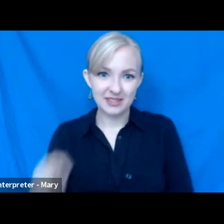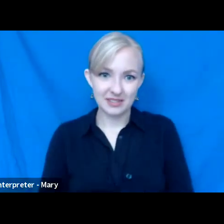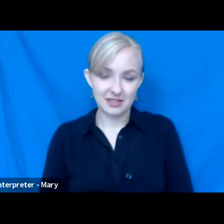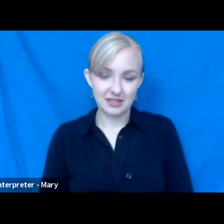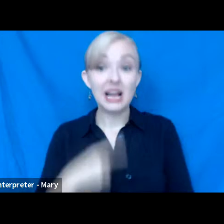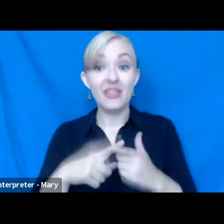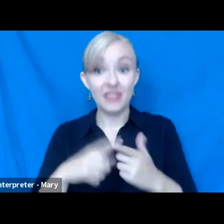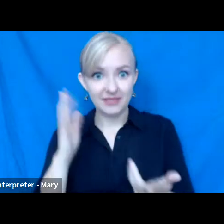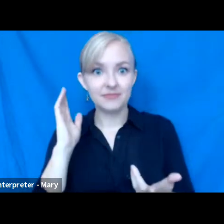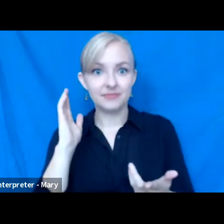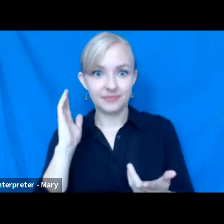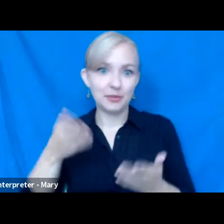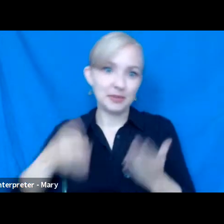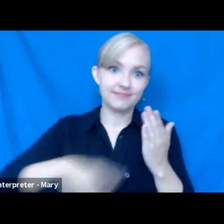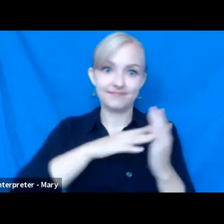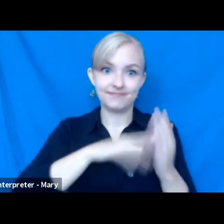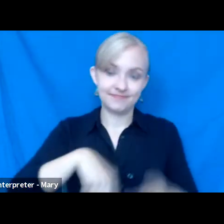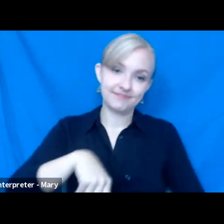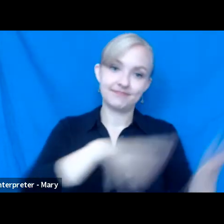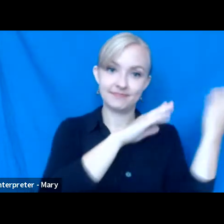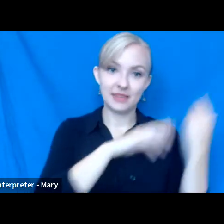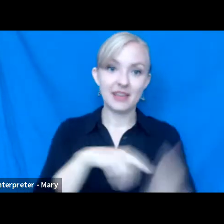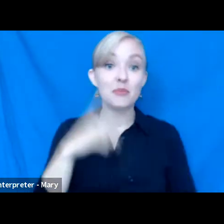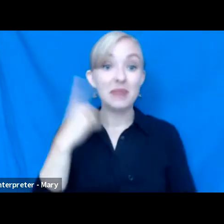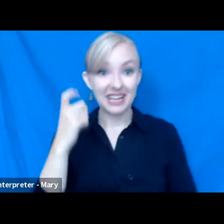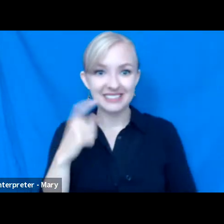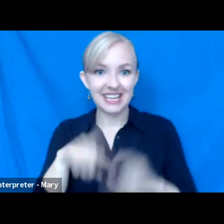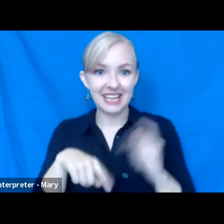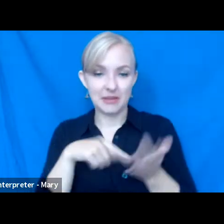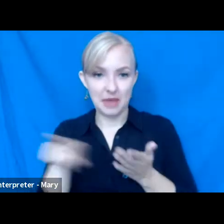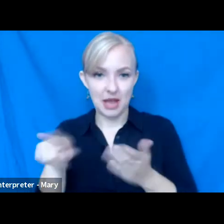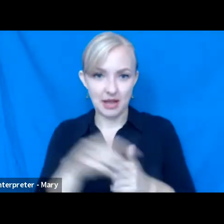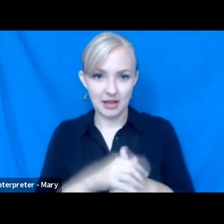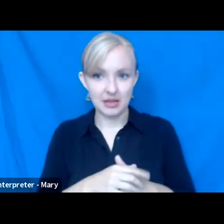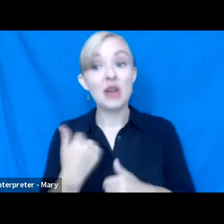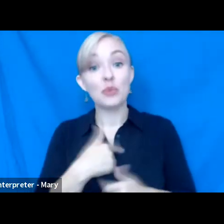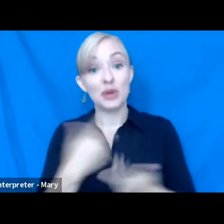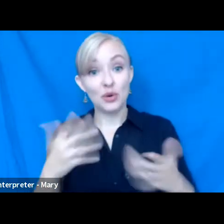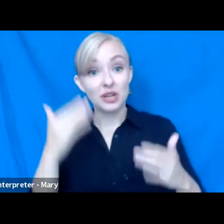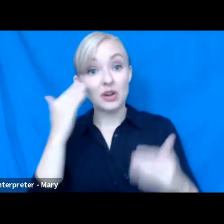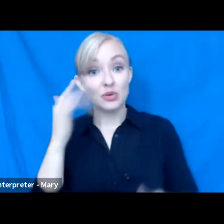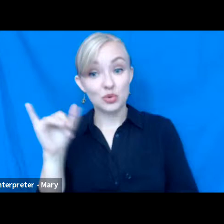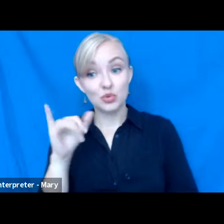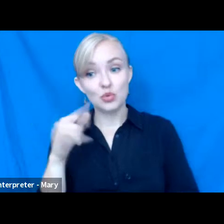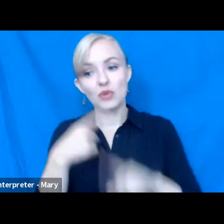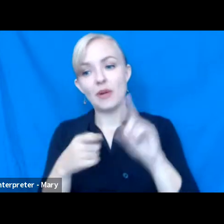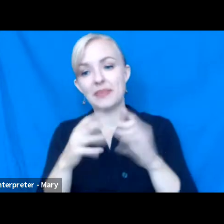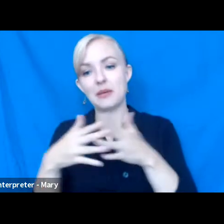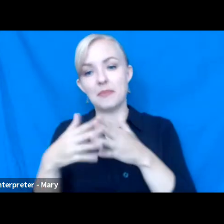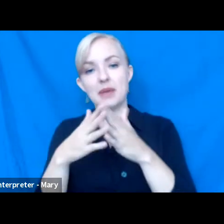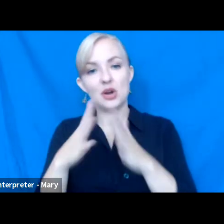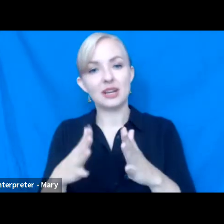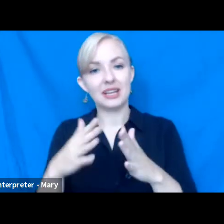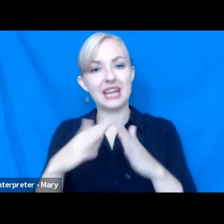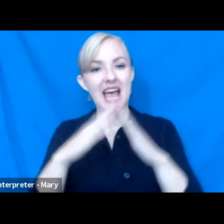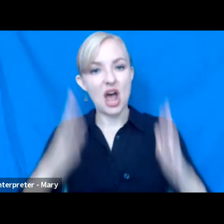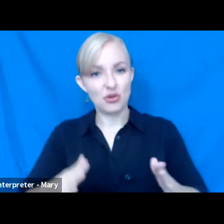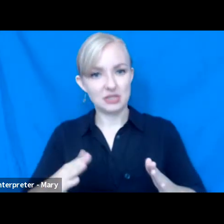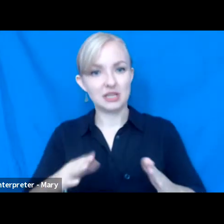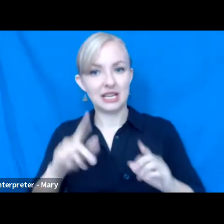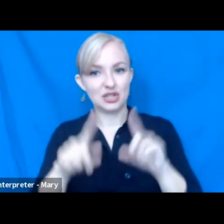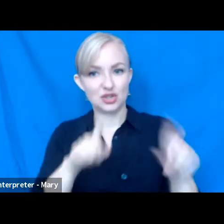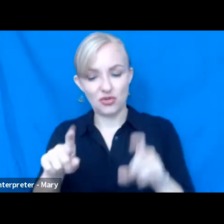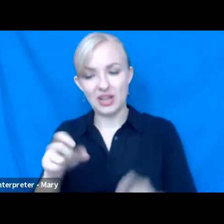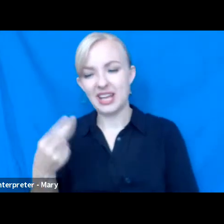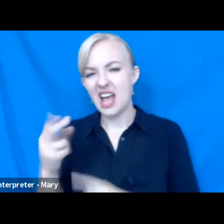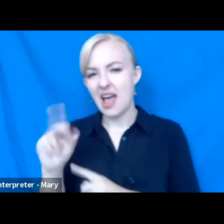for non-payment of rent. And we know from the American Housing Survey, which is a survey that HUD commissions and does